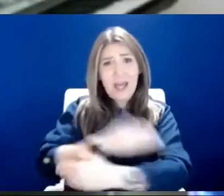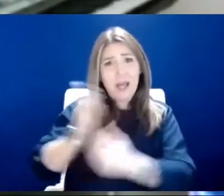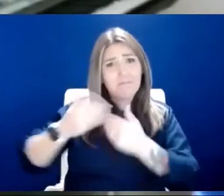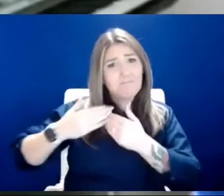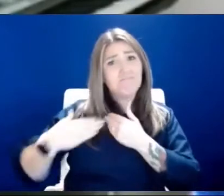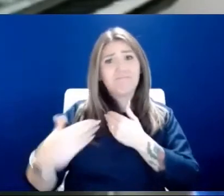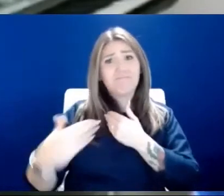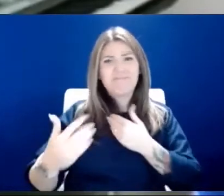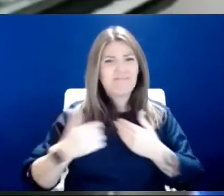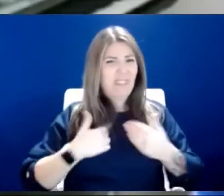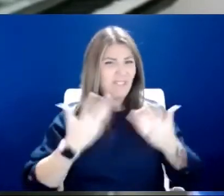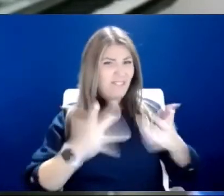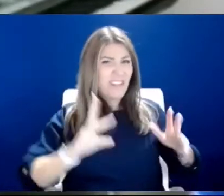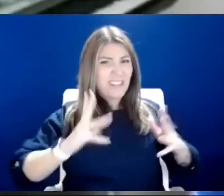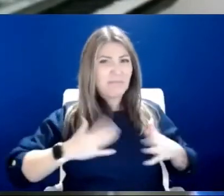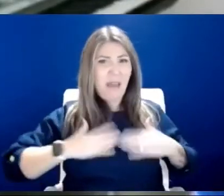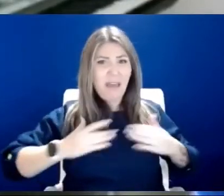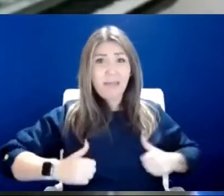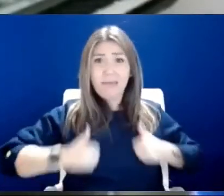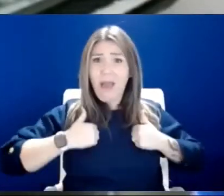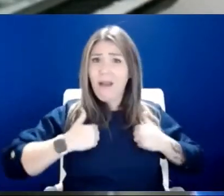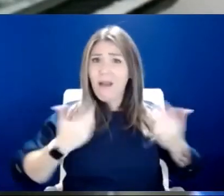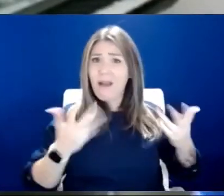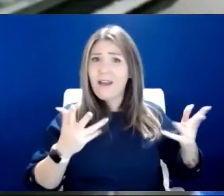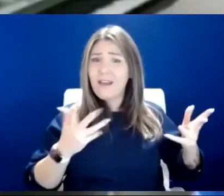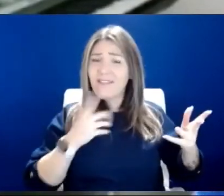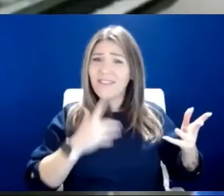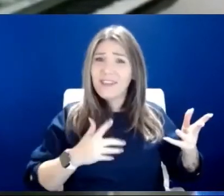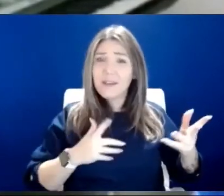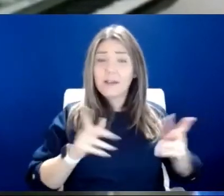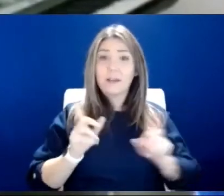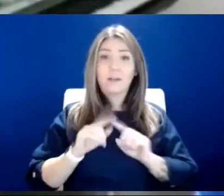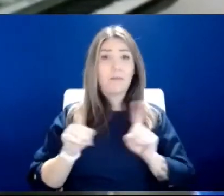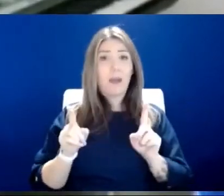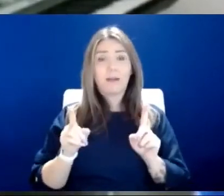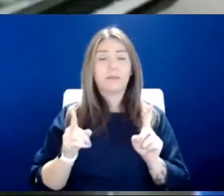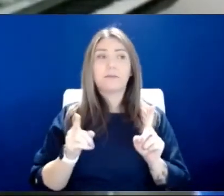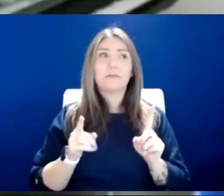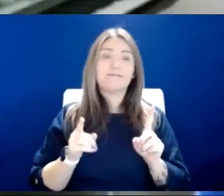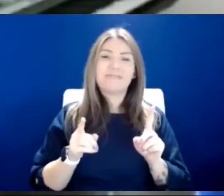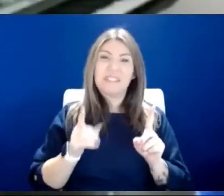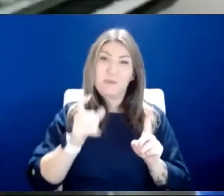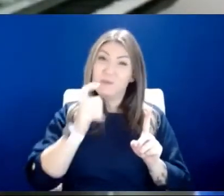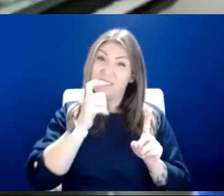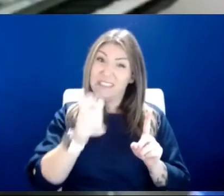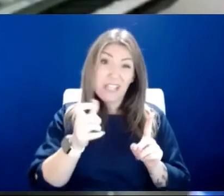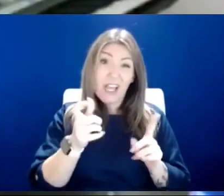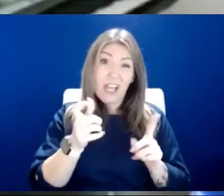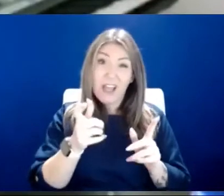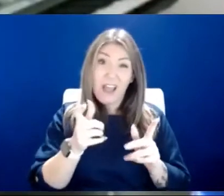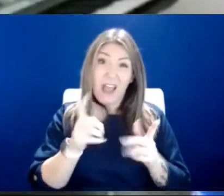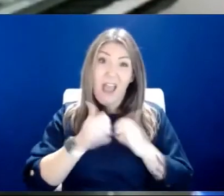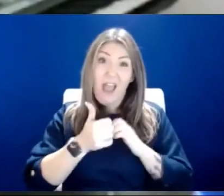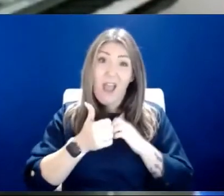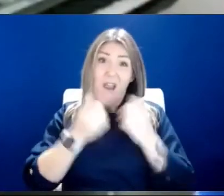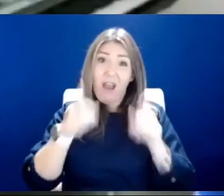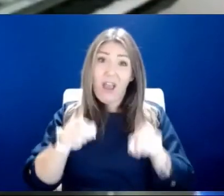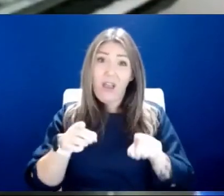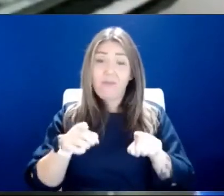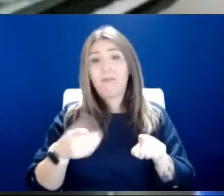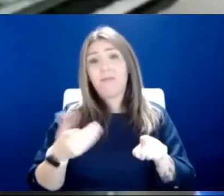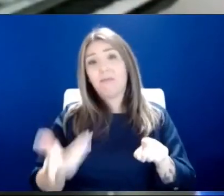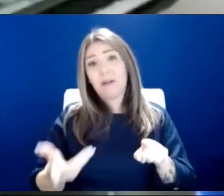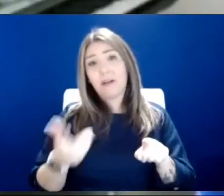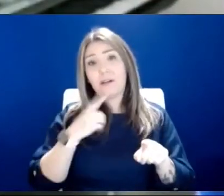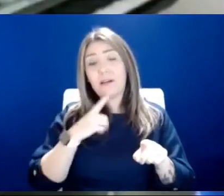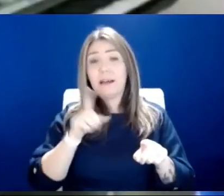lived my life, you know. But it wasn't to be that way. So I just had to kind of buck